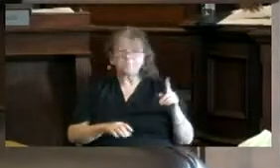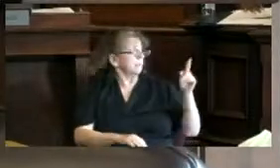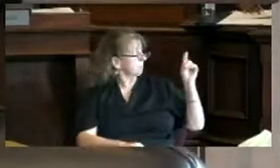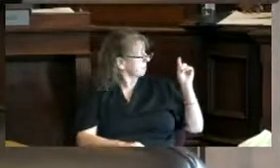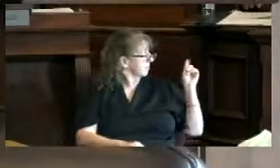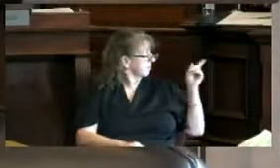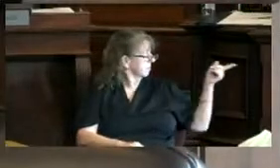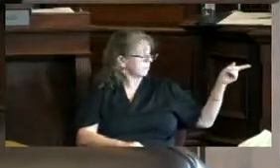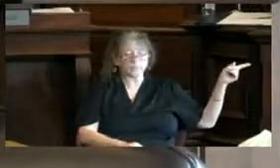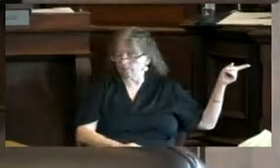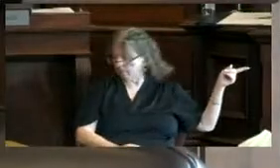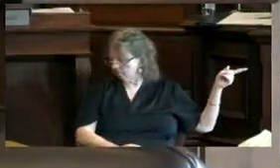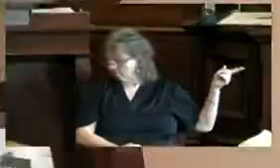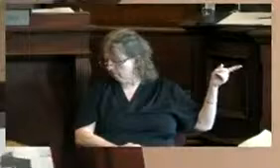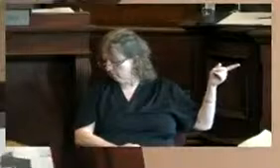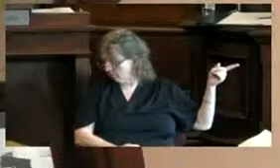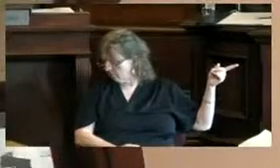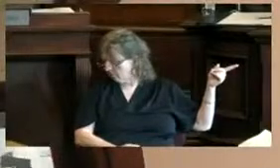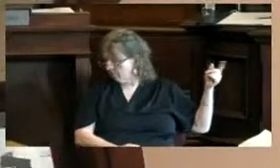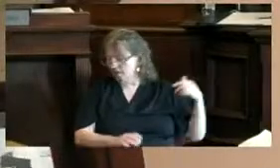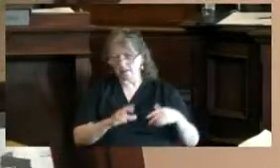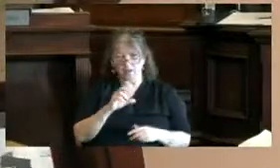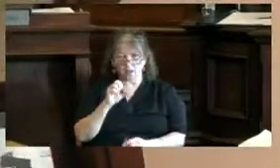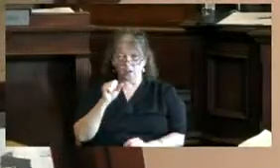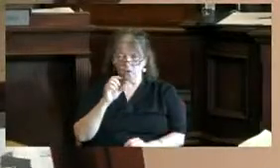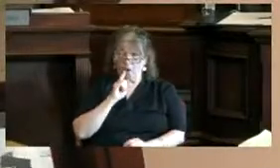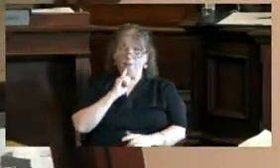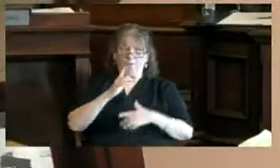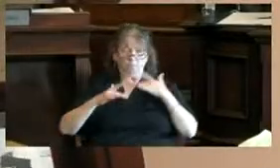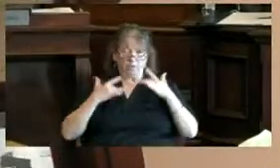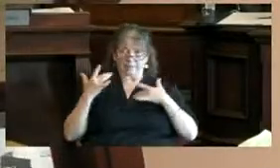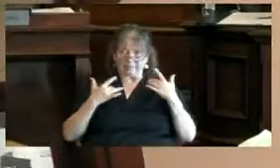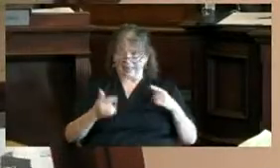ahead, President Melendez. Yeah, so very excited